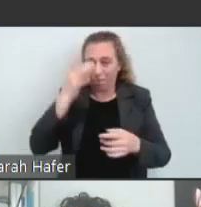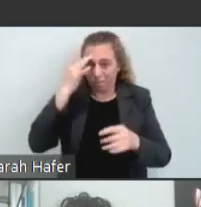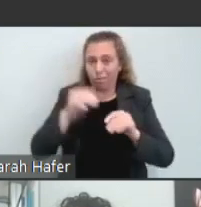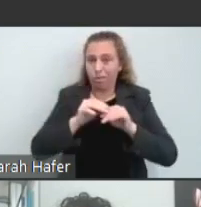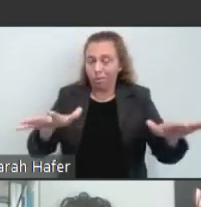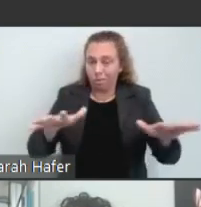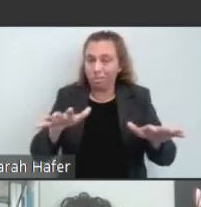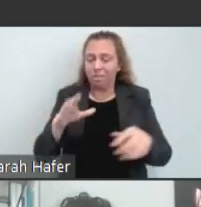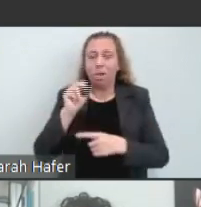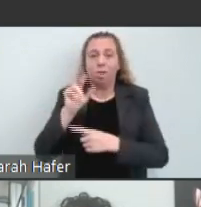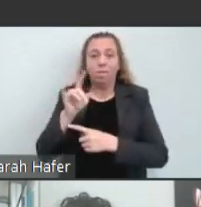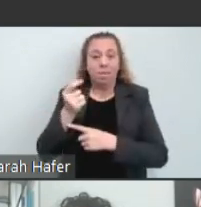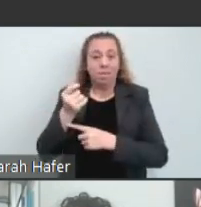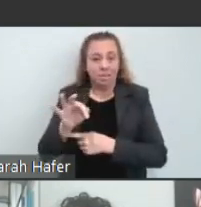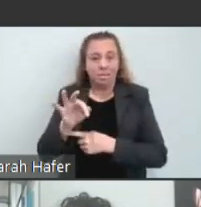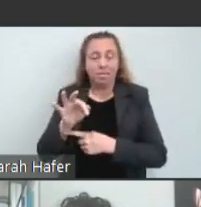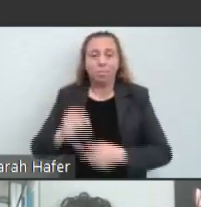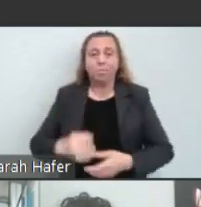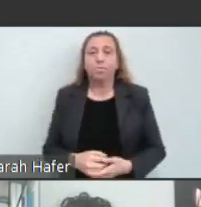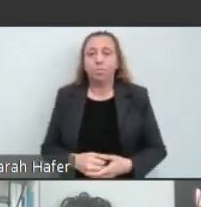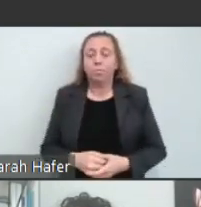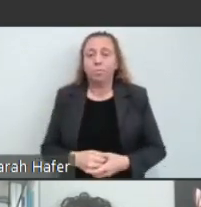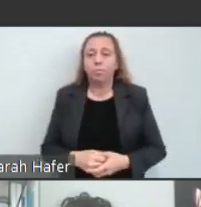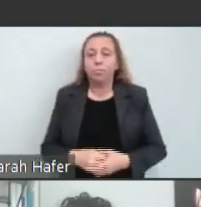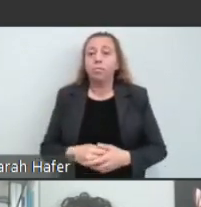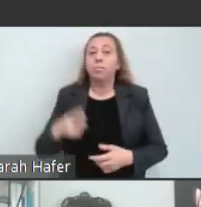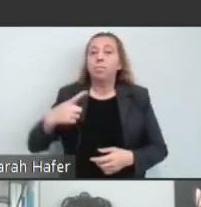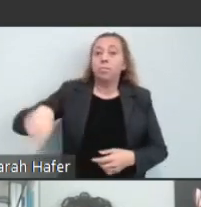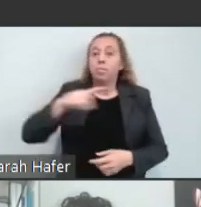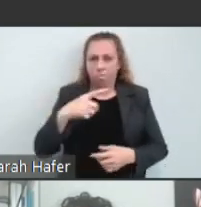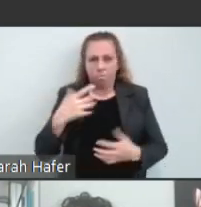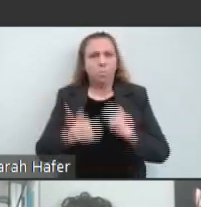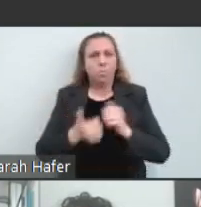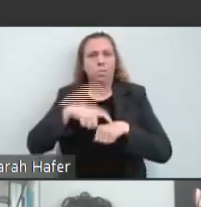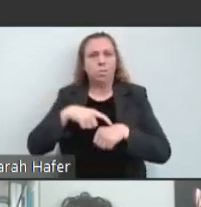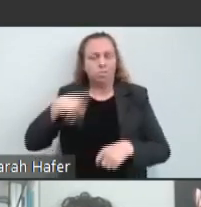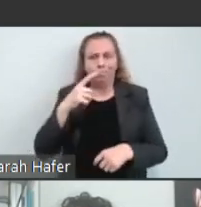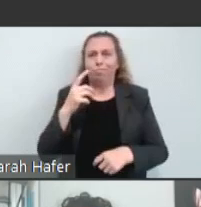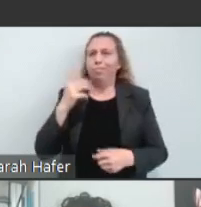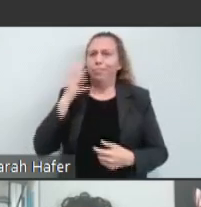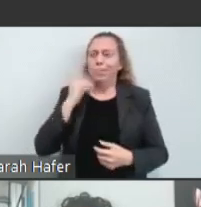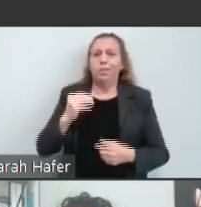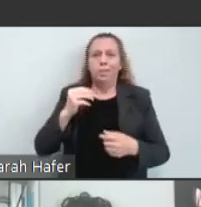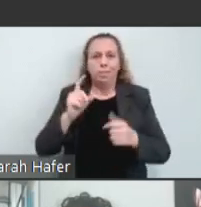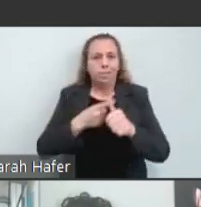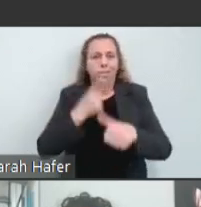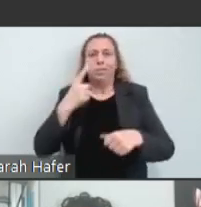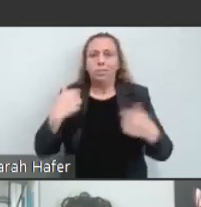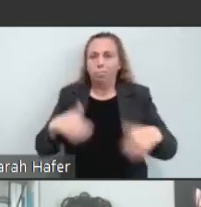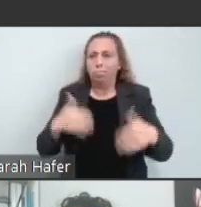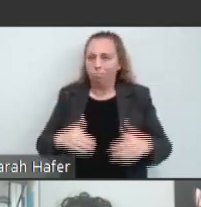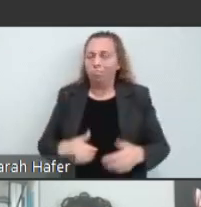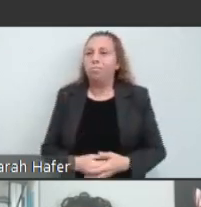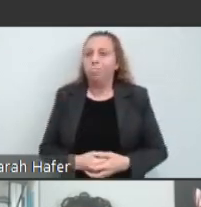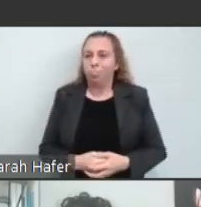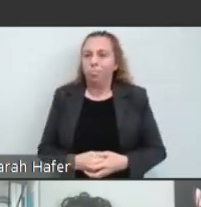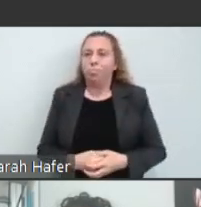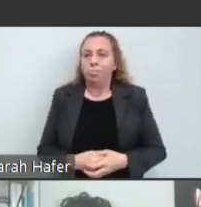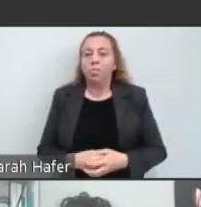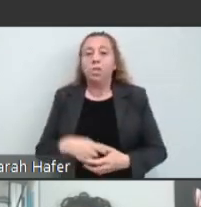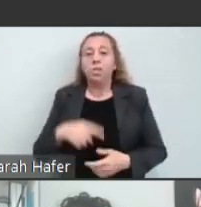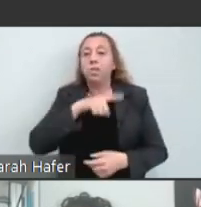a disruption to daily life like this in our lifetimes. I want to thank everyone who stayed home so our community